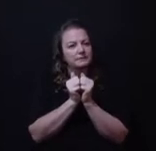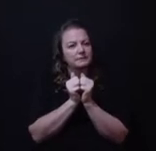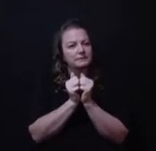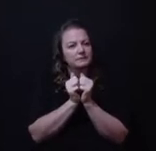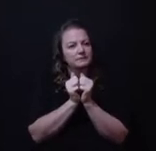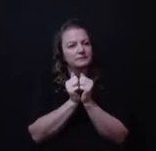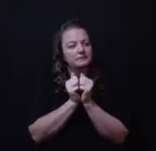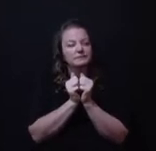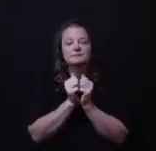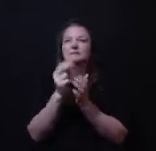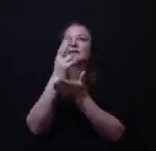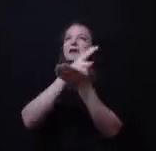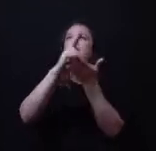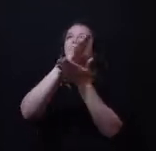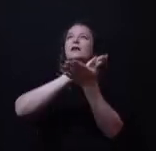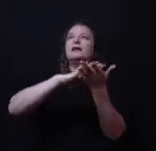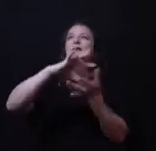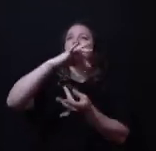Holy Spirit,